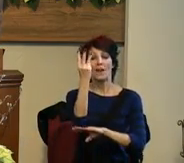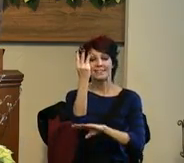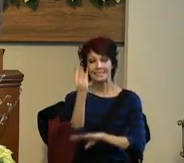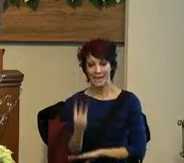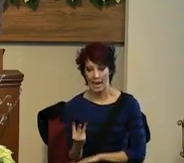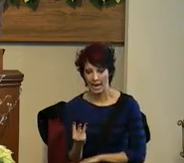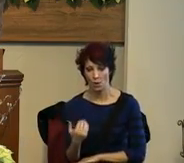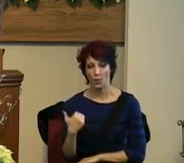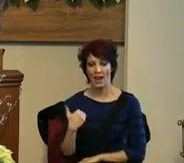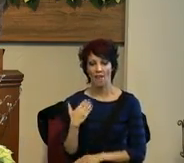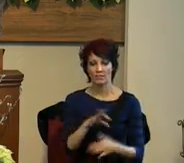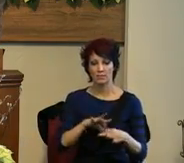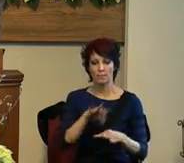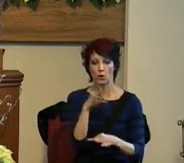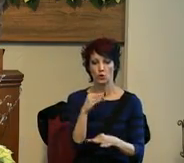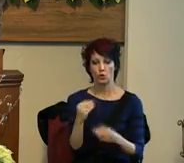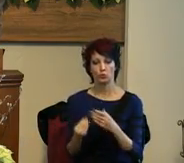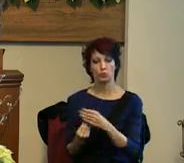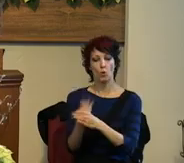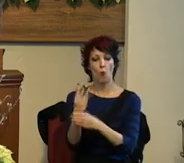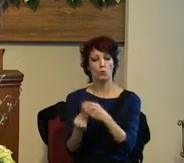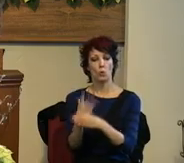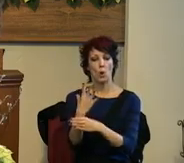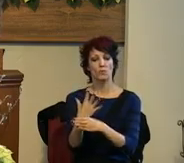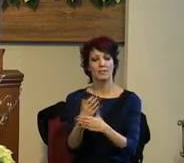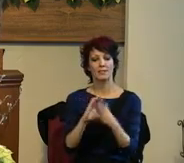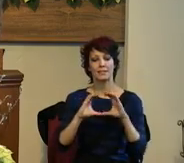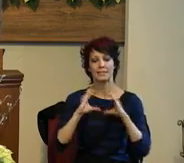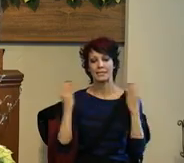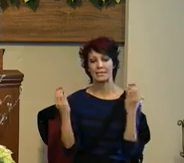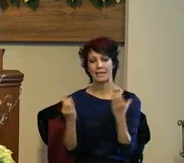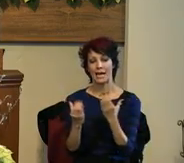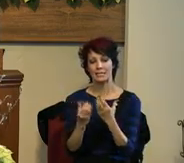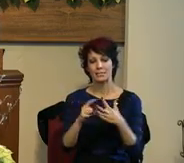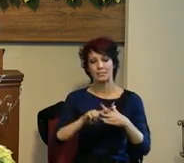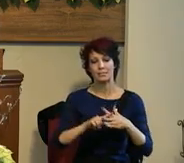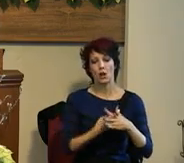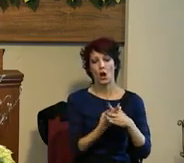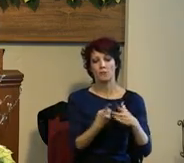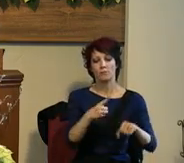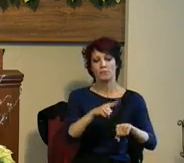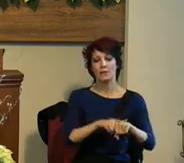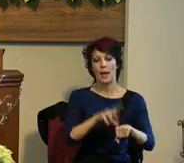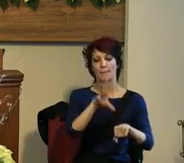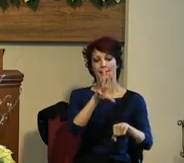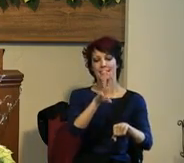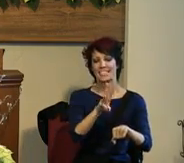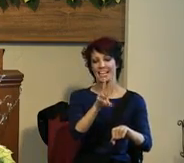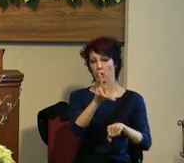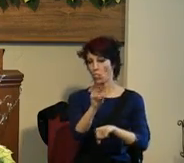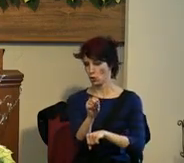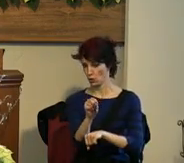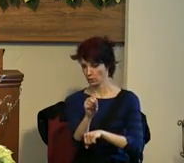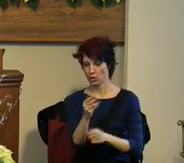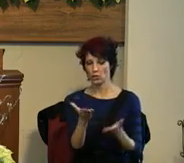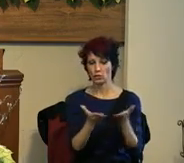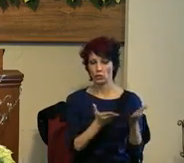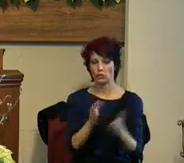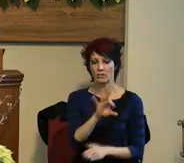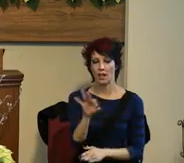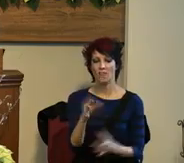spiritual enrichment classes uh we begin uh at 6:30 on Wednesday evenings with a service of meditation in the style of